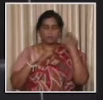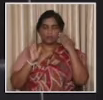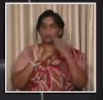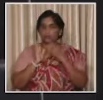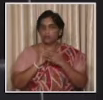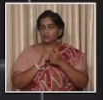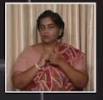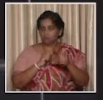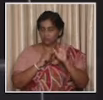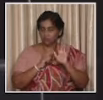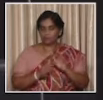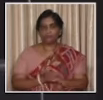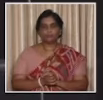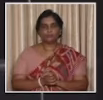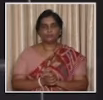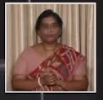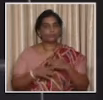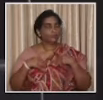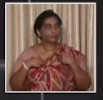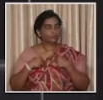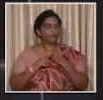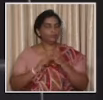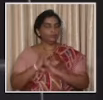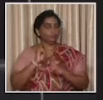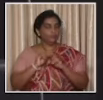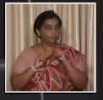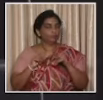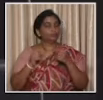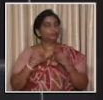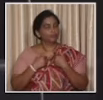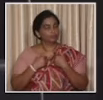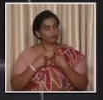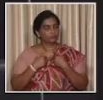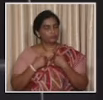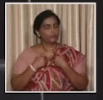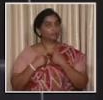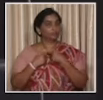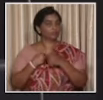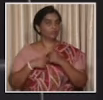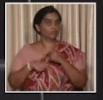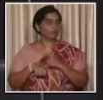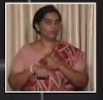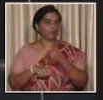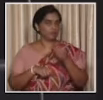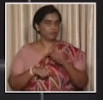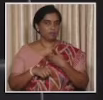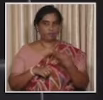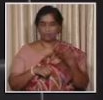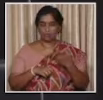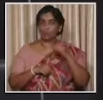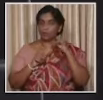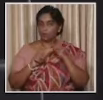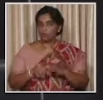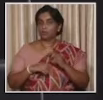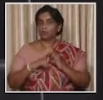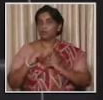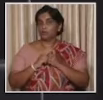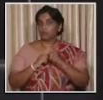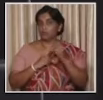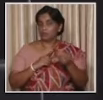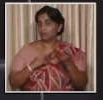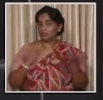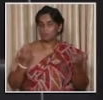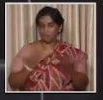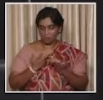in the health sector, we should not be allowing any such thing to happen. If at all, this veracity has to be